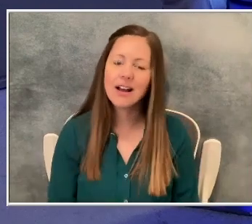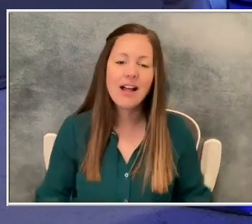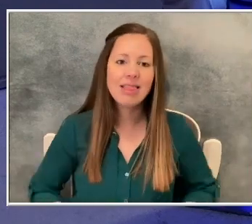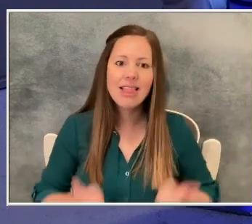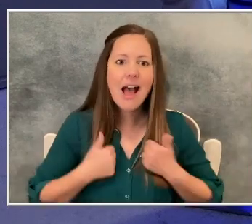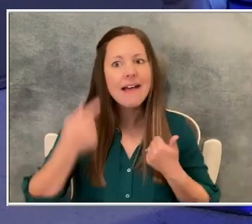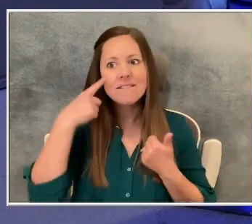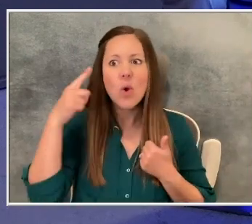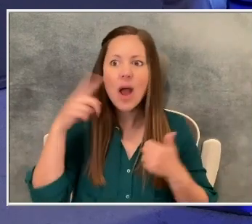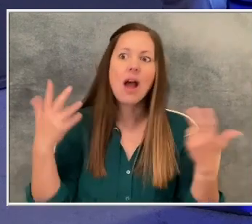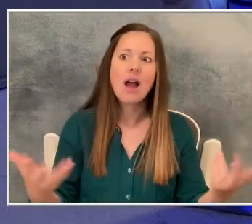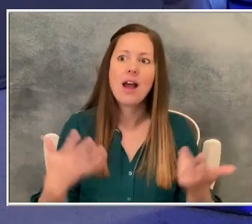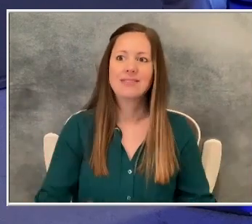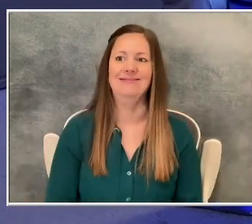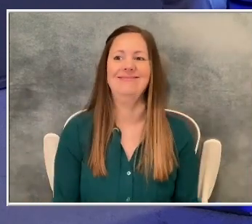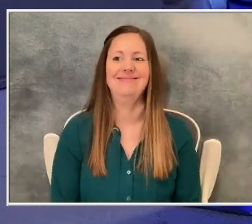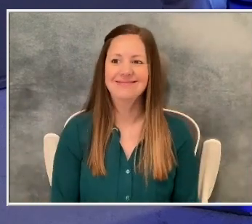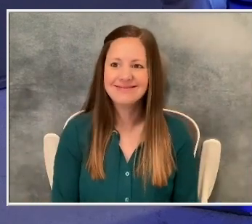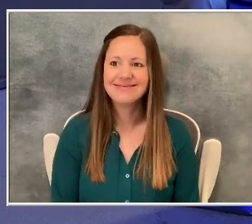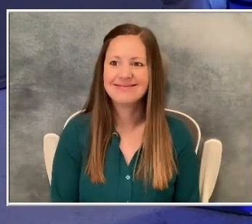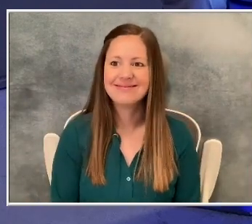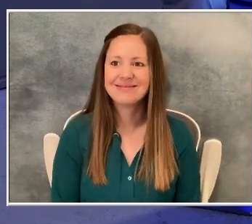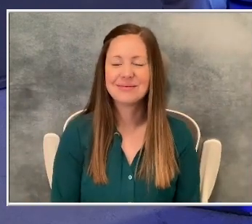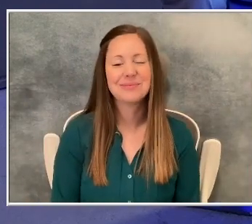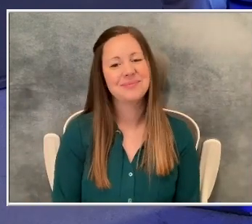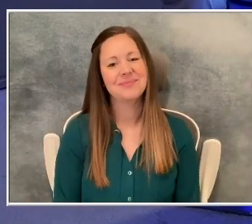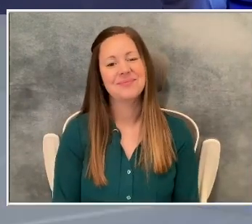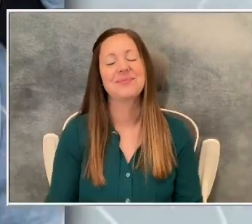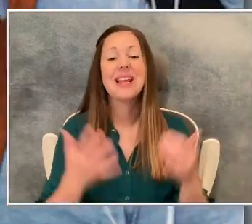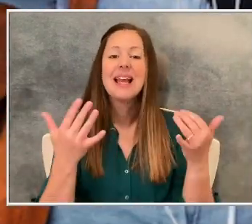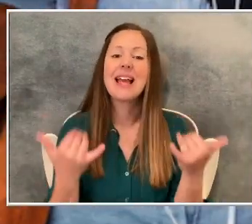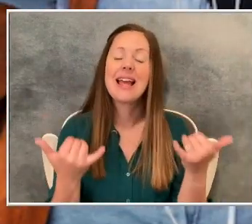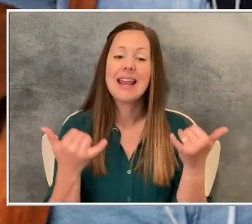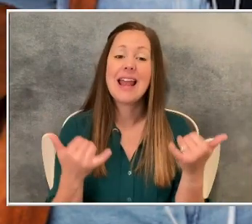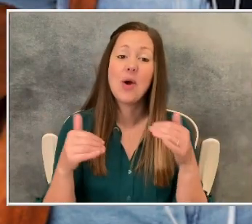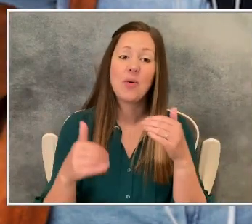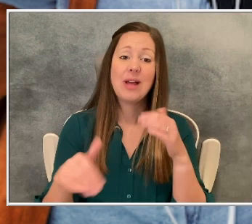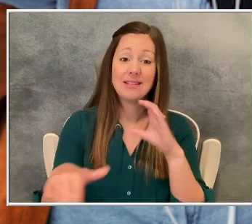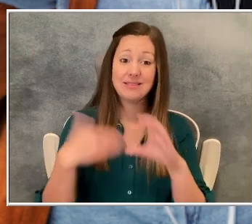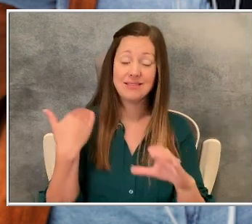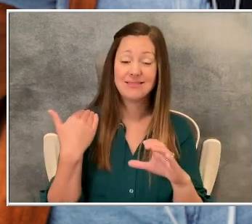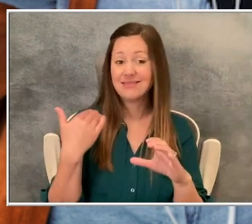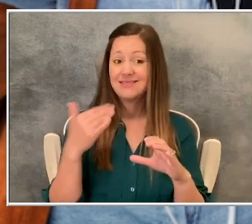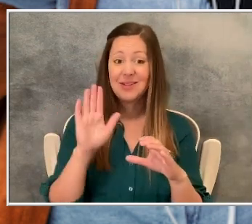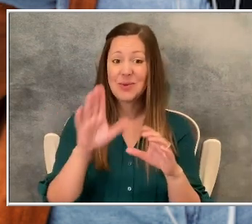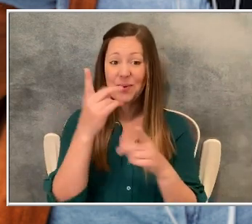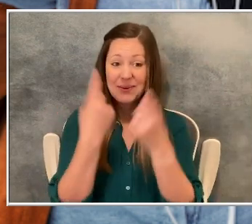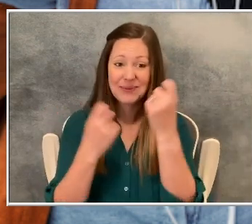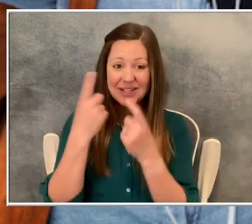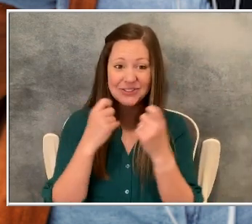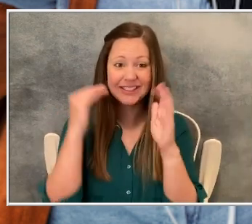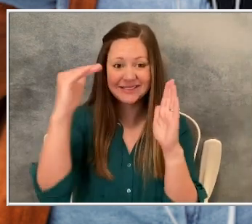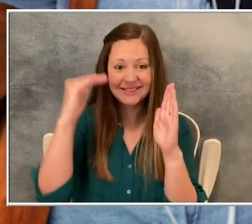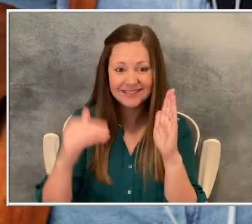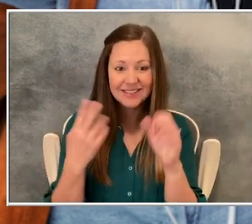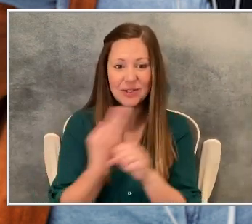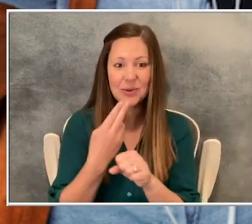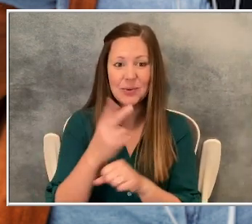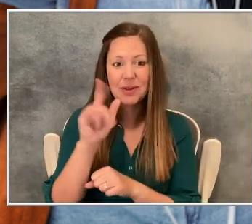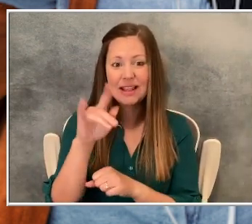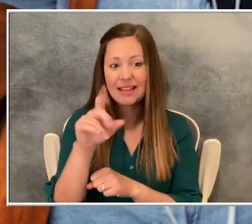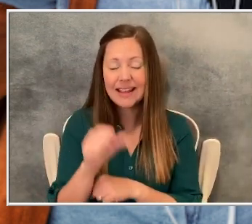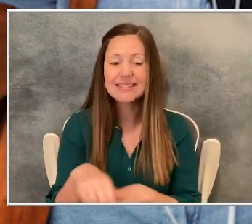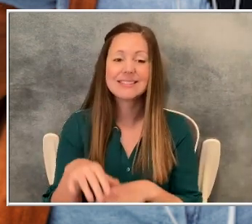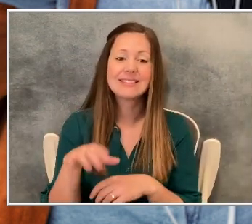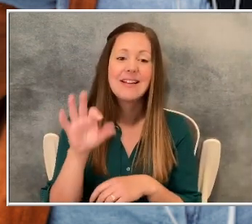right. Thank you, guys. We're going to move on now for just a moment. Send us your questions using the links on the screen to YouTube, Facebook, and